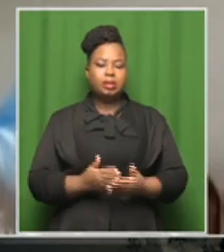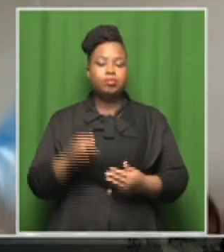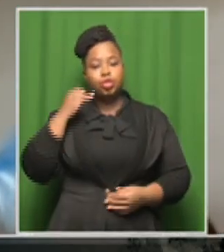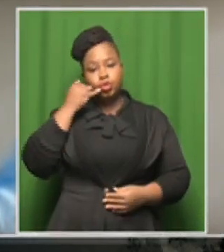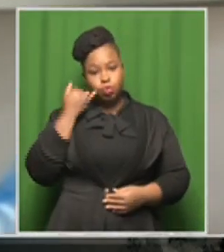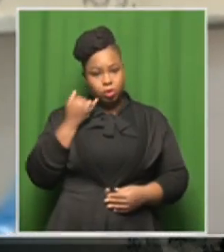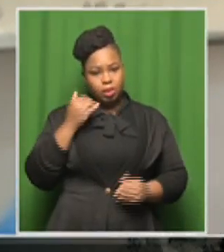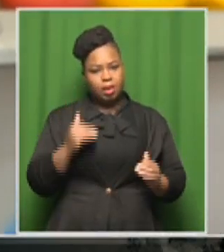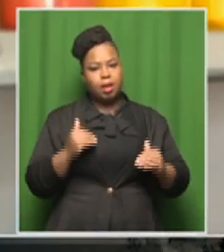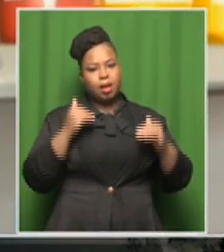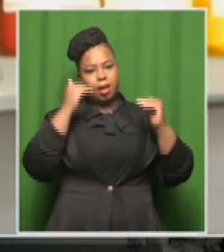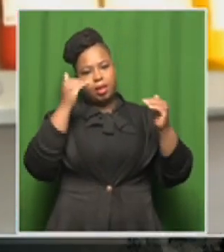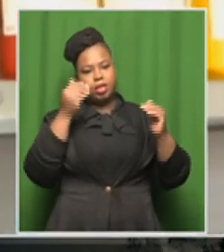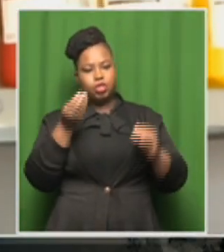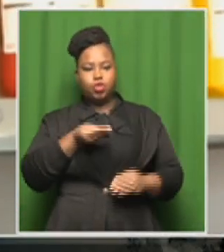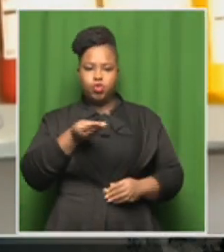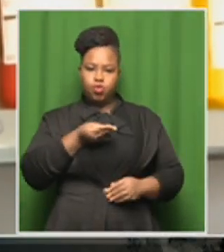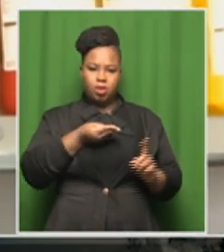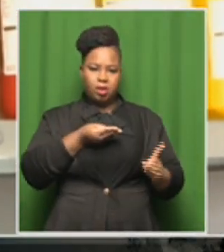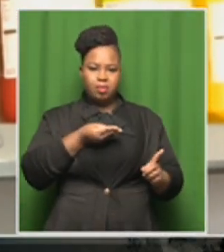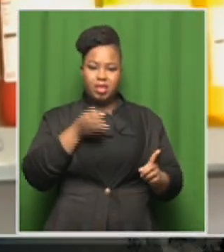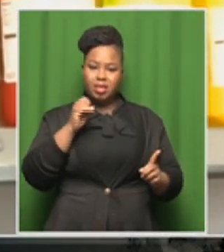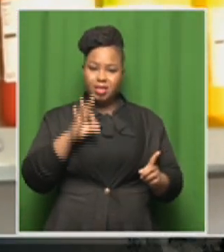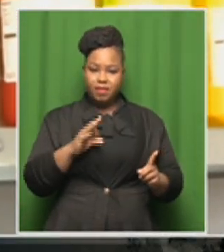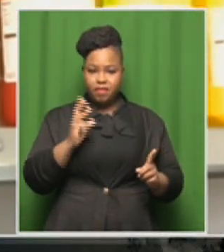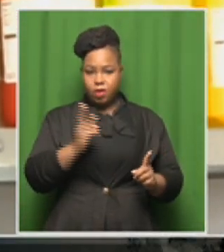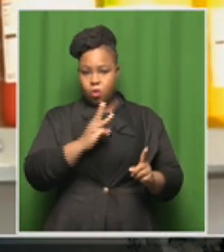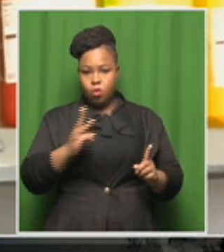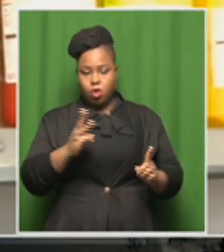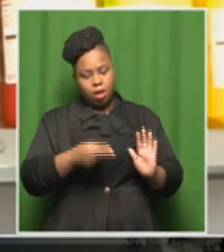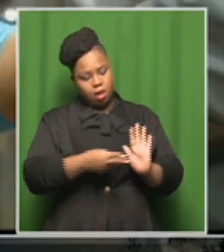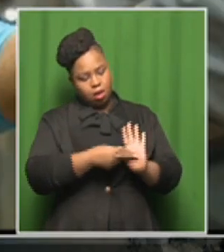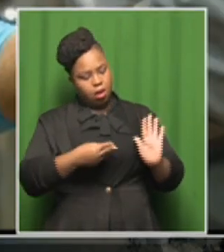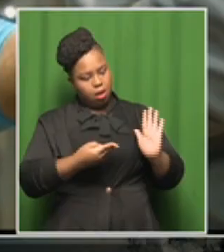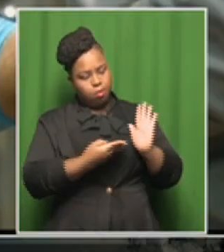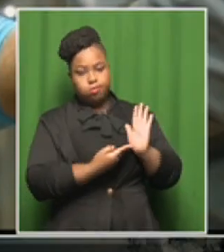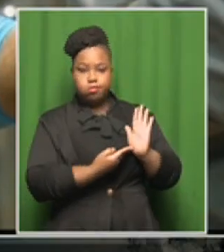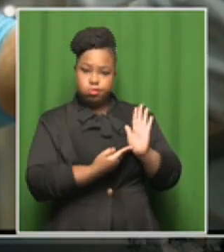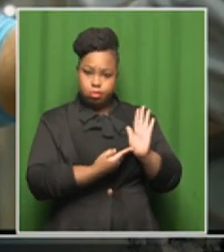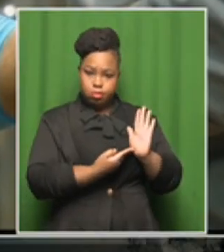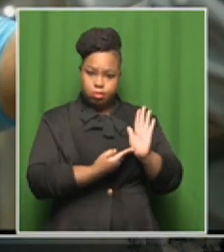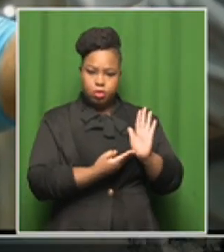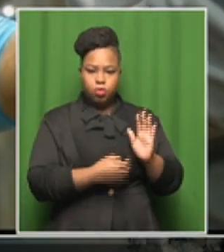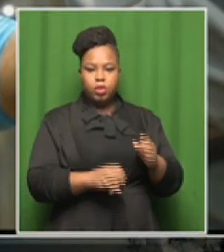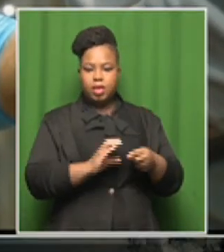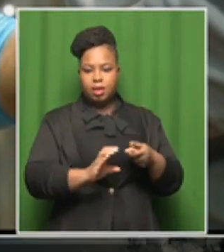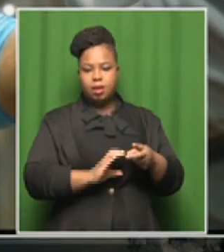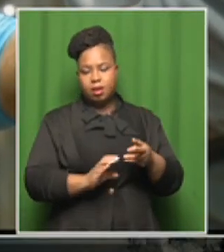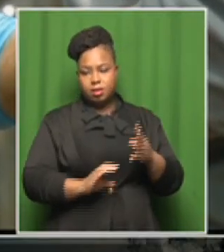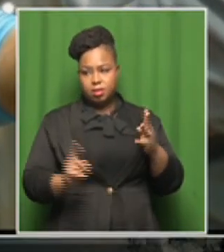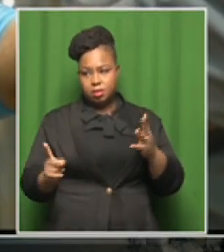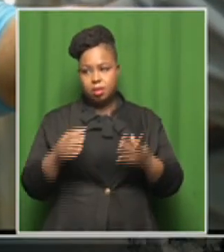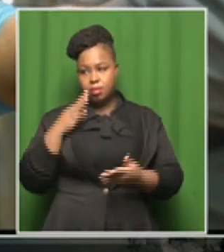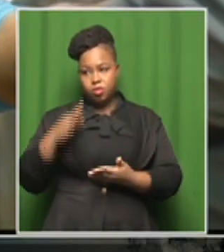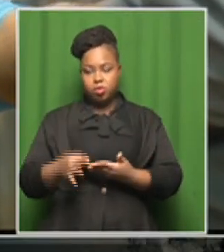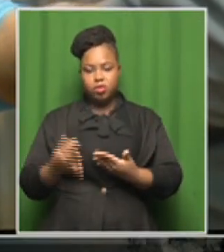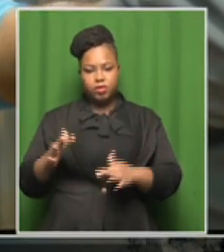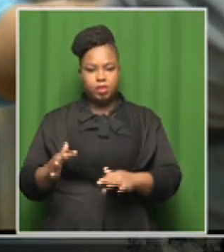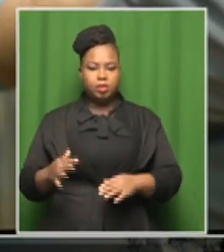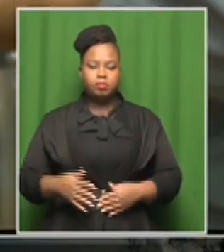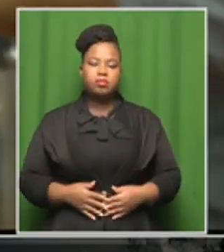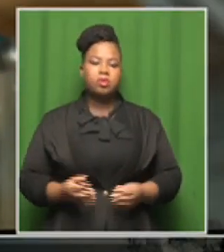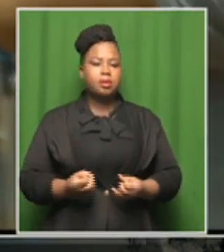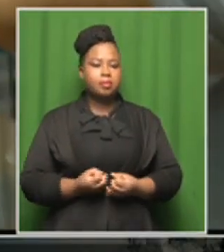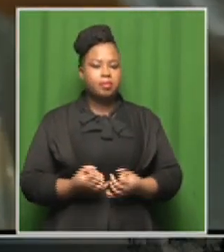had the highest sugar content, so if the warning labels were introduced with the criteria that has been proposed, so most